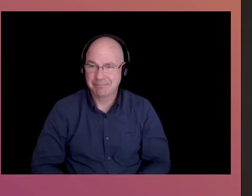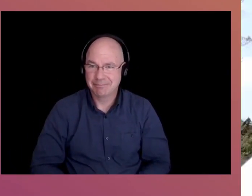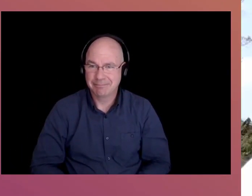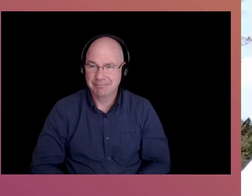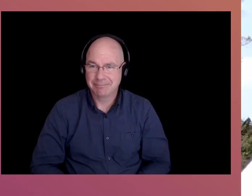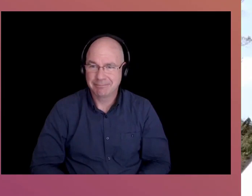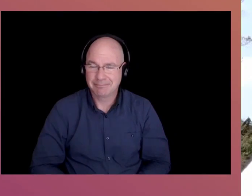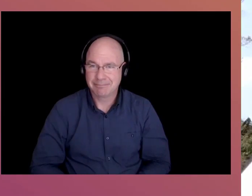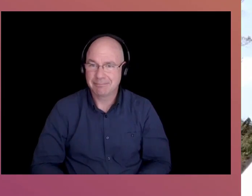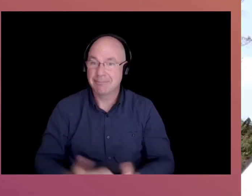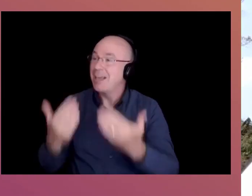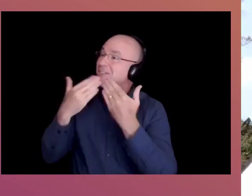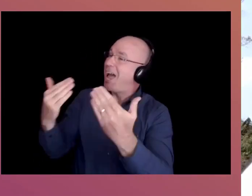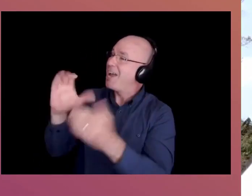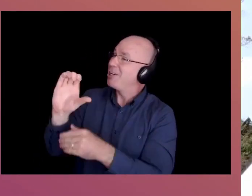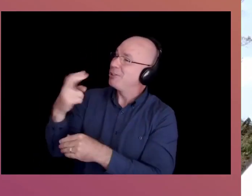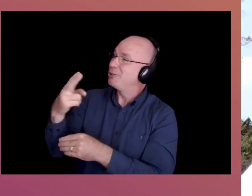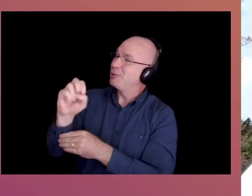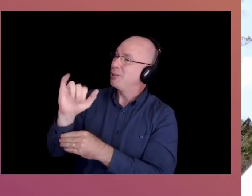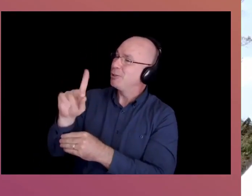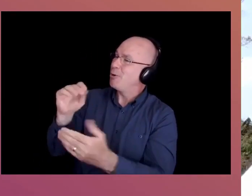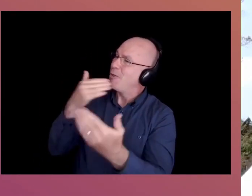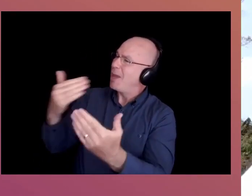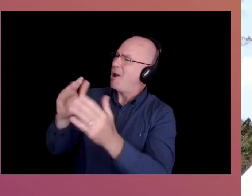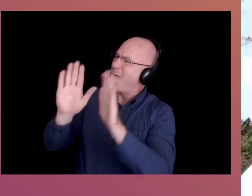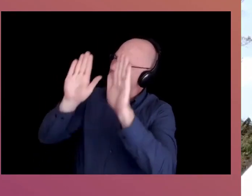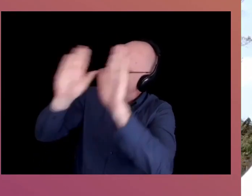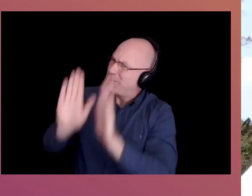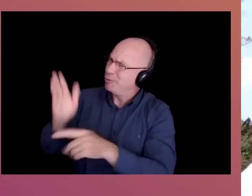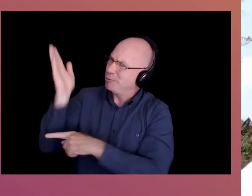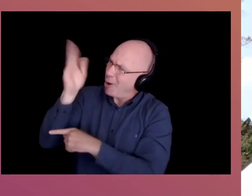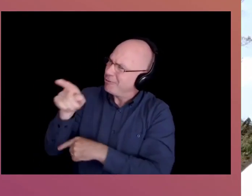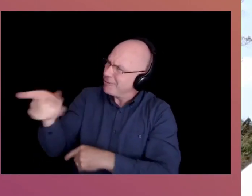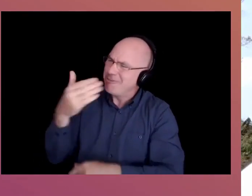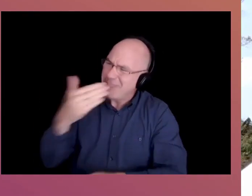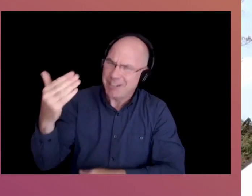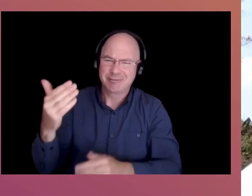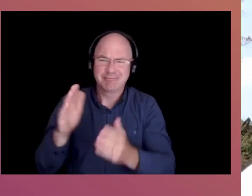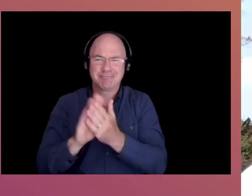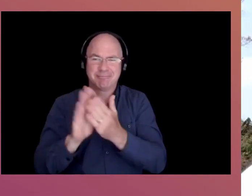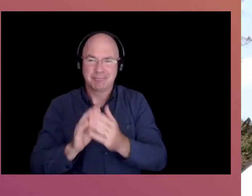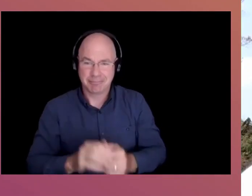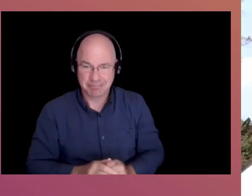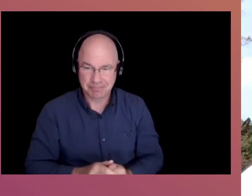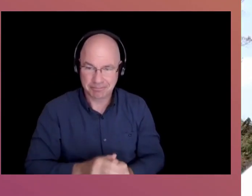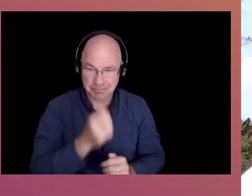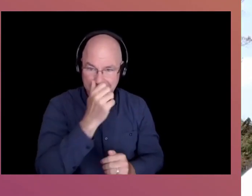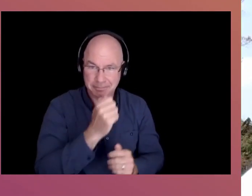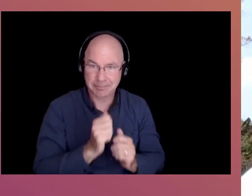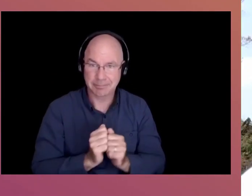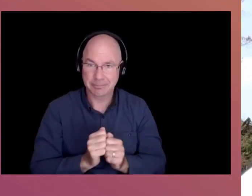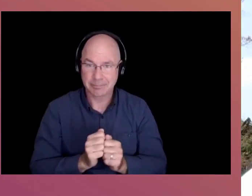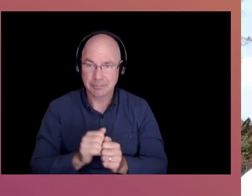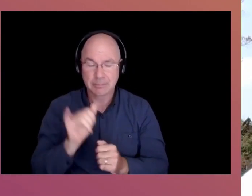Thank you, Chieko. Thank you very much for a fantastic talk. I could learn a lot, especially how a variety